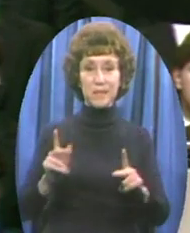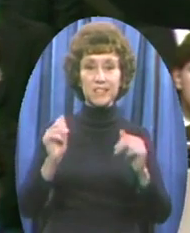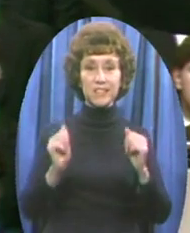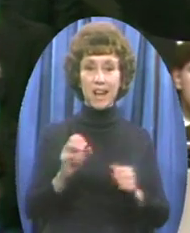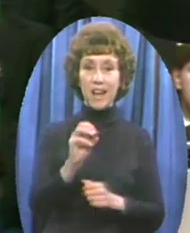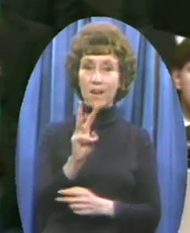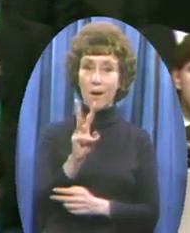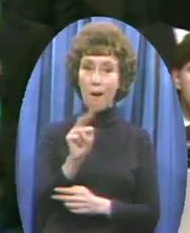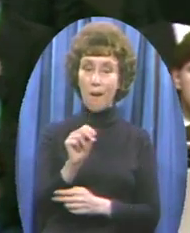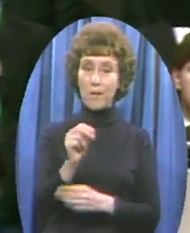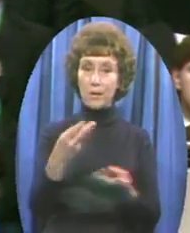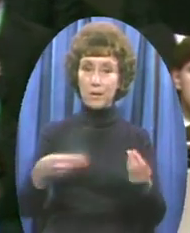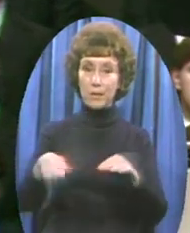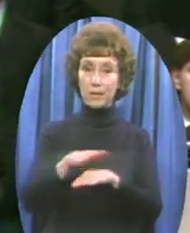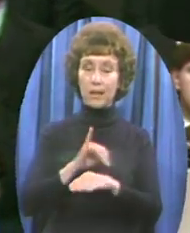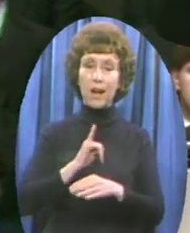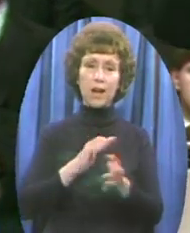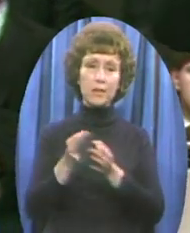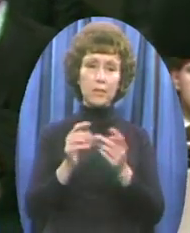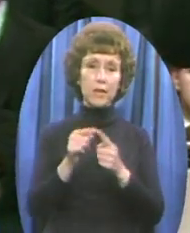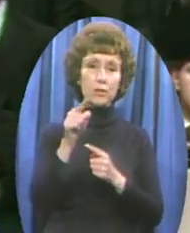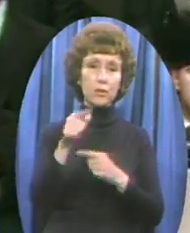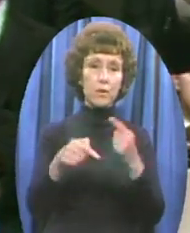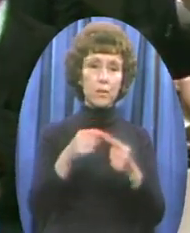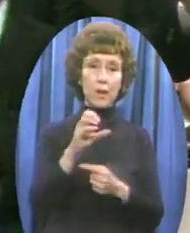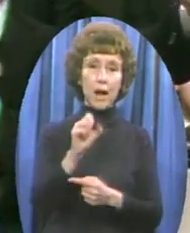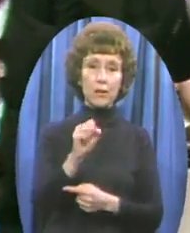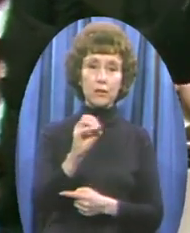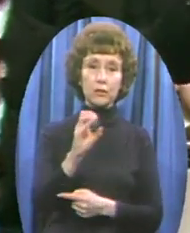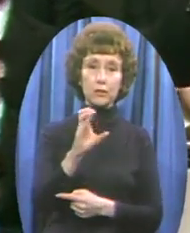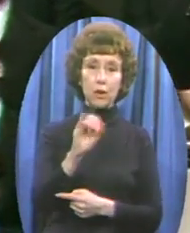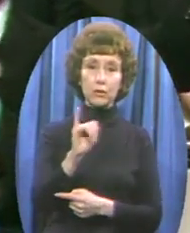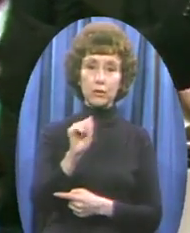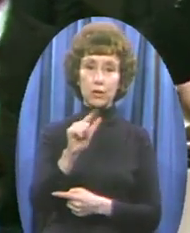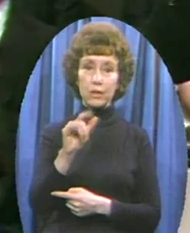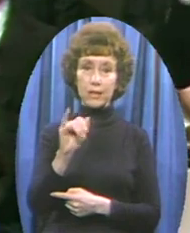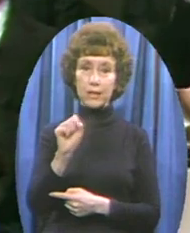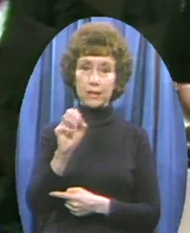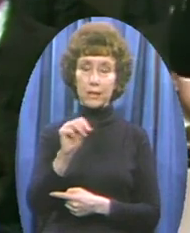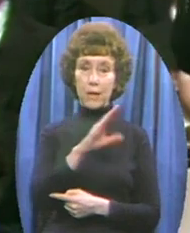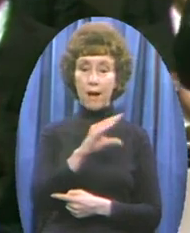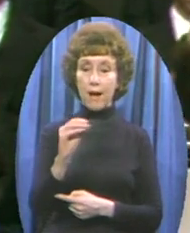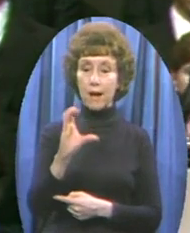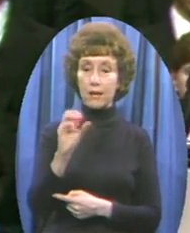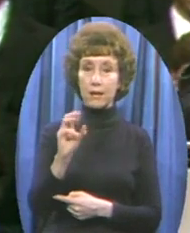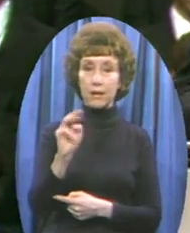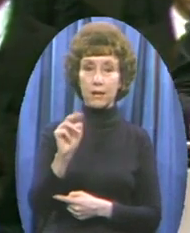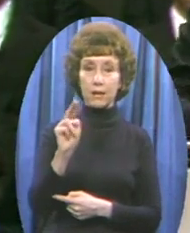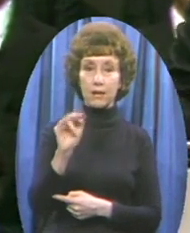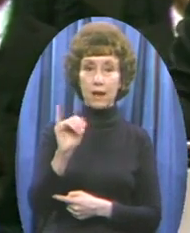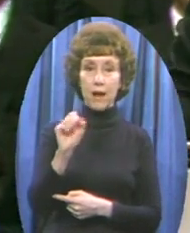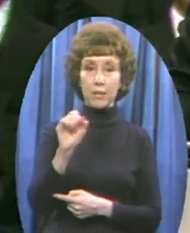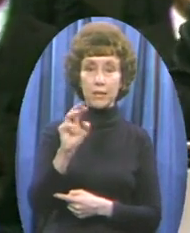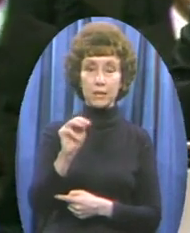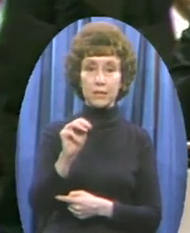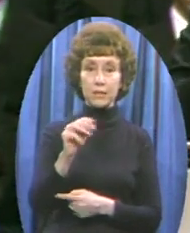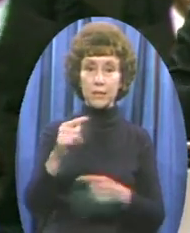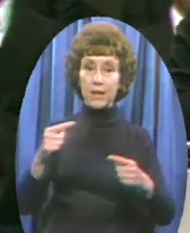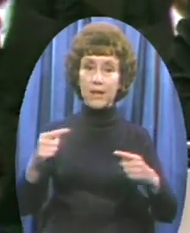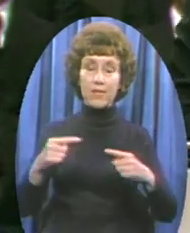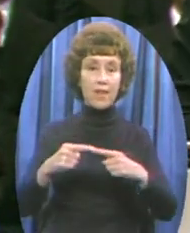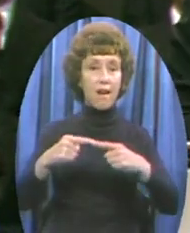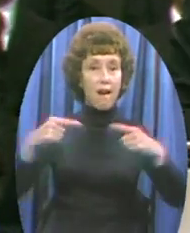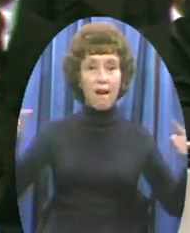me tell you something about socialism and communism. They're anti-biblical. The free enterprise system has its roots in the book